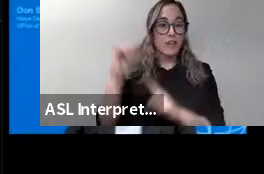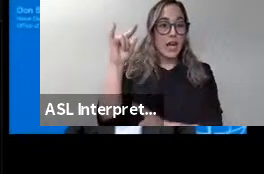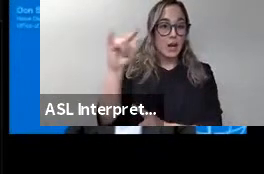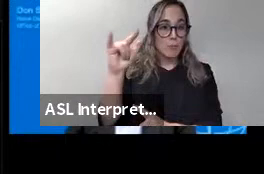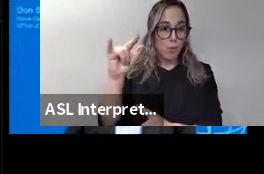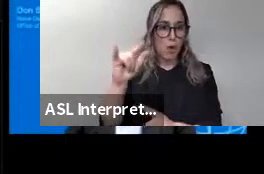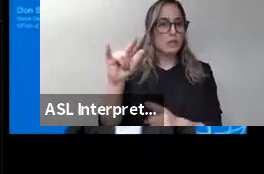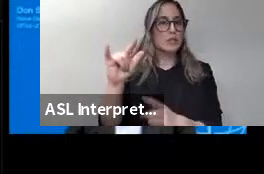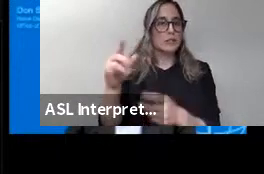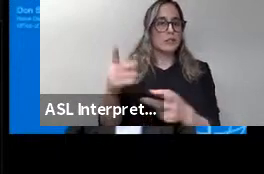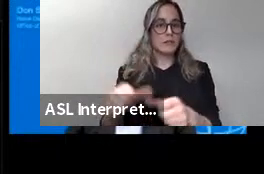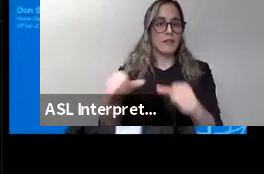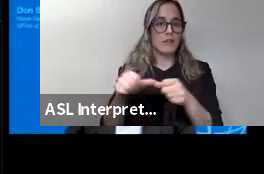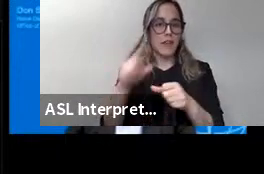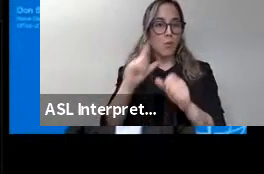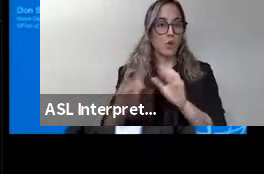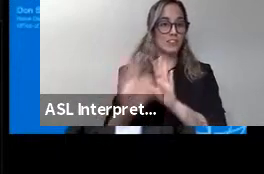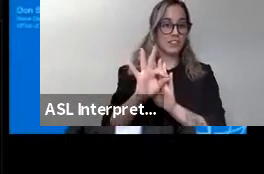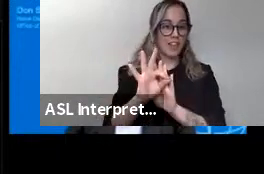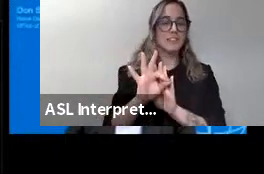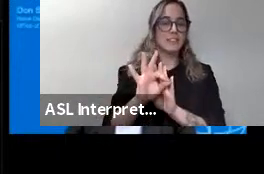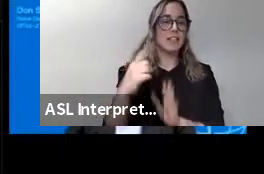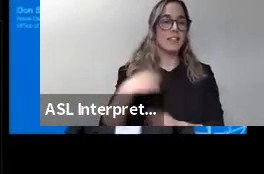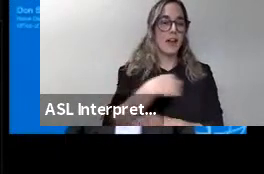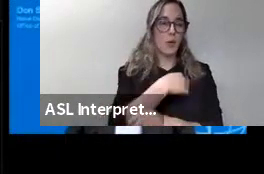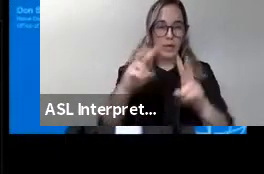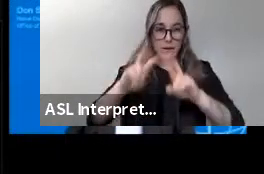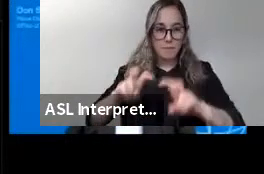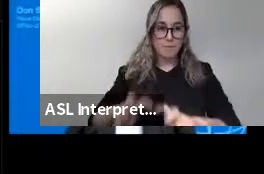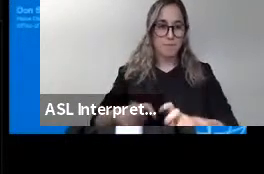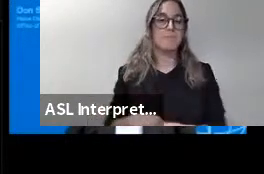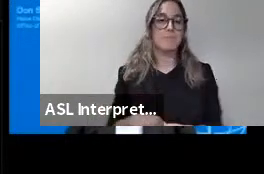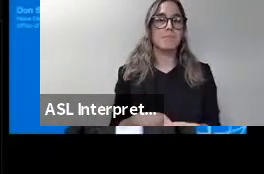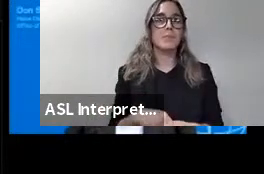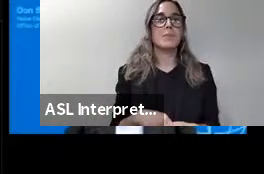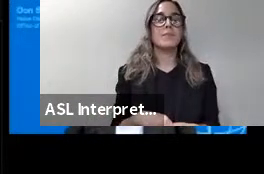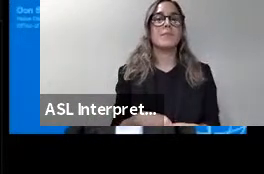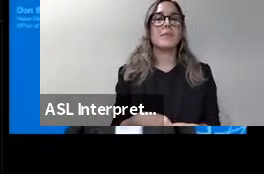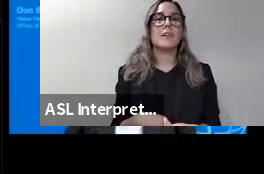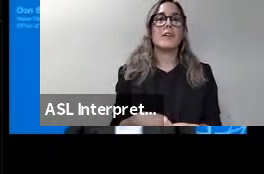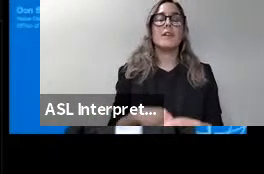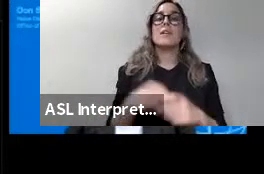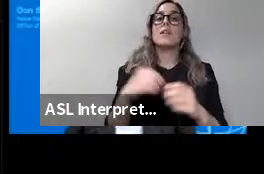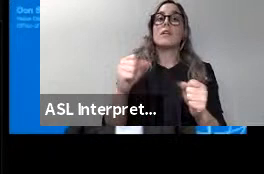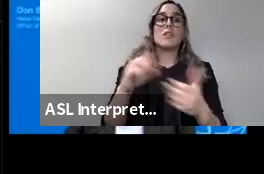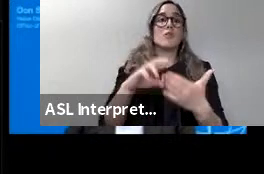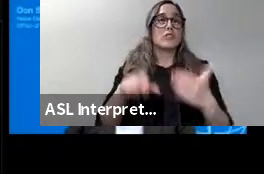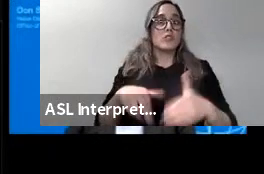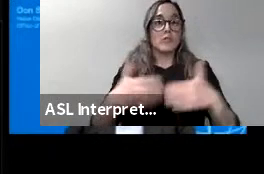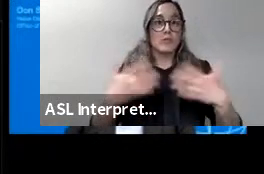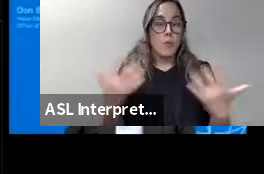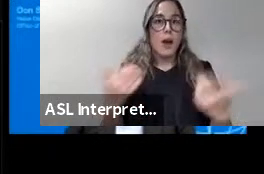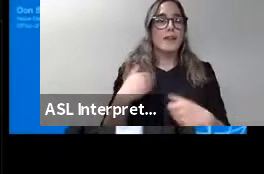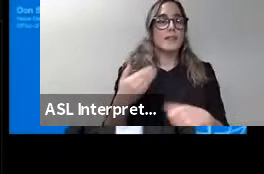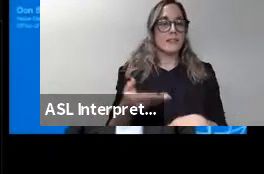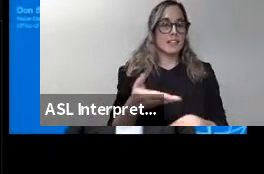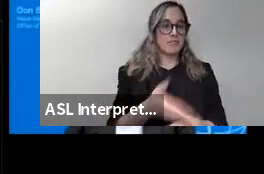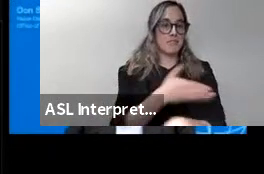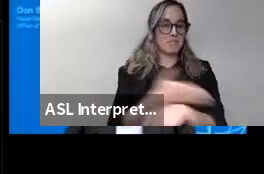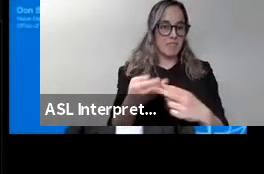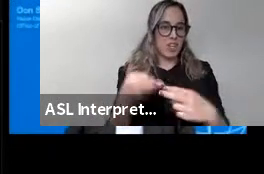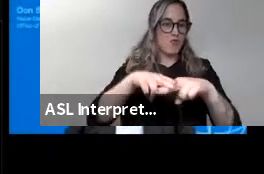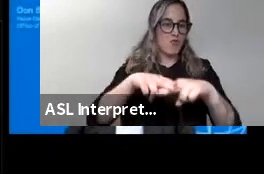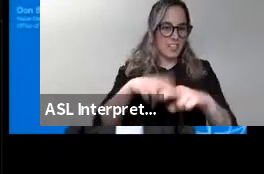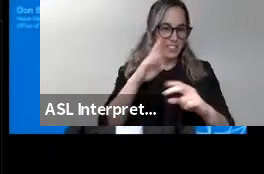in a few minutes about the selection process and some of those details. The NES results support an observed increase in annoyance from aircraft